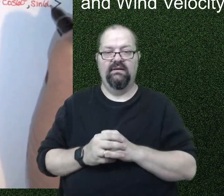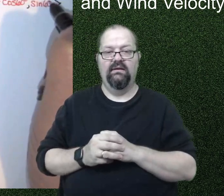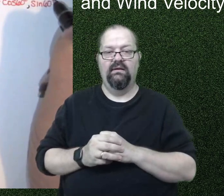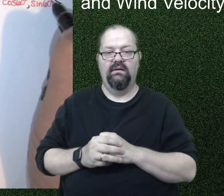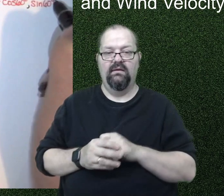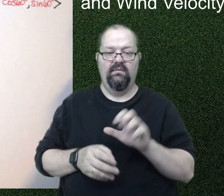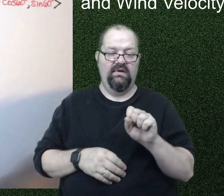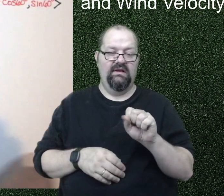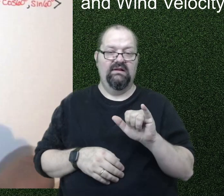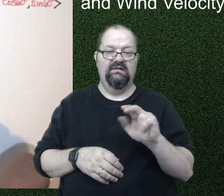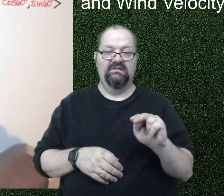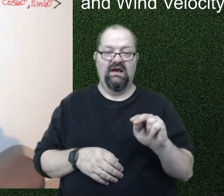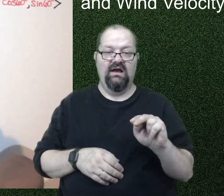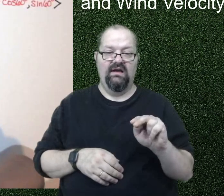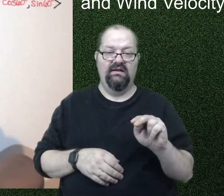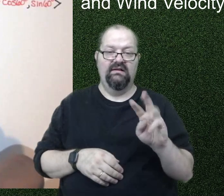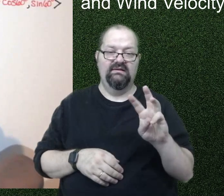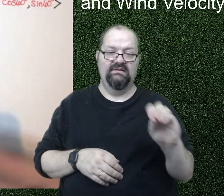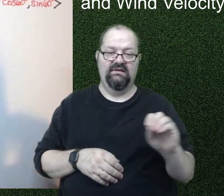So I'm going to get that.